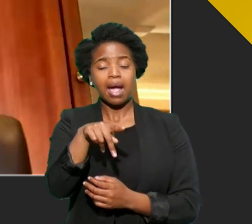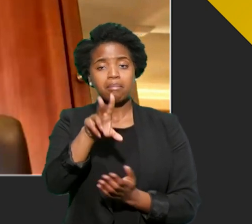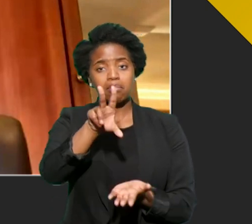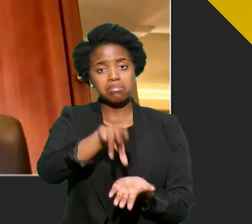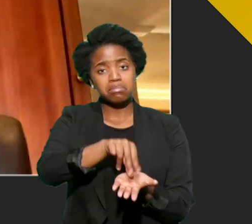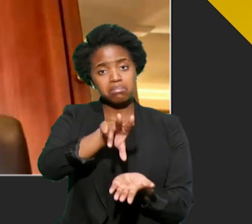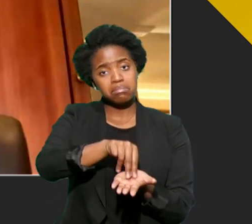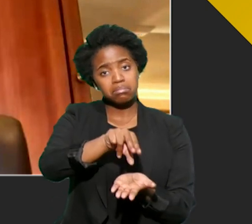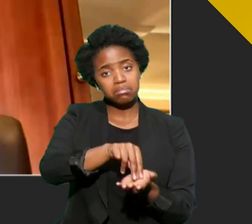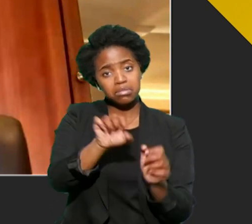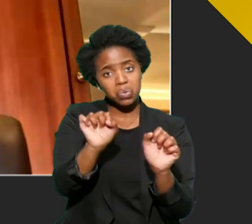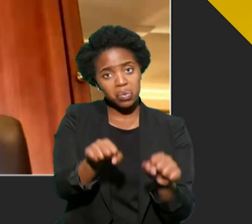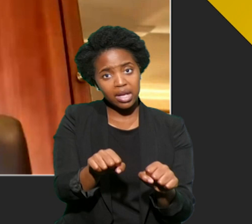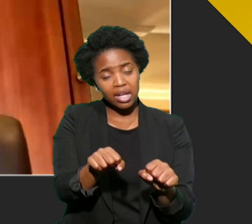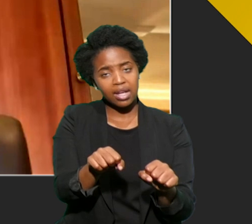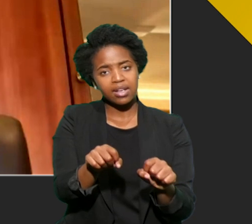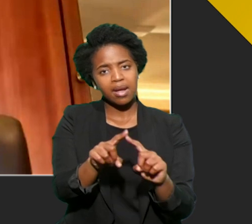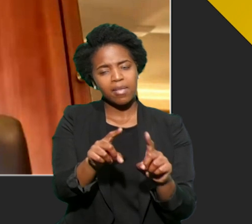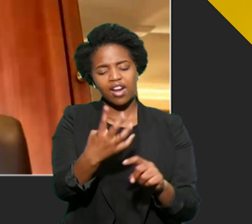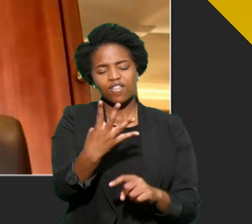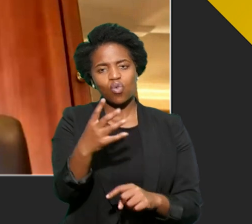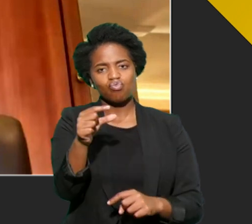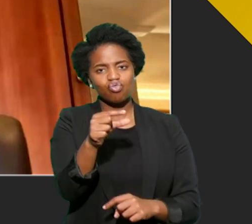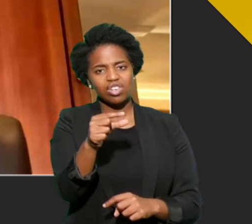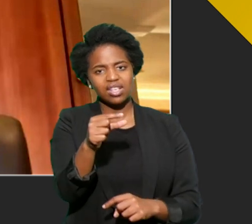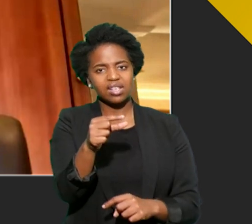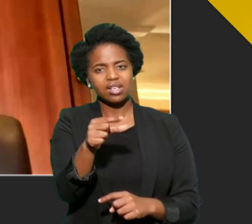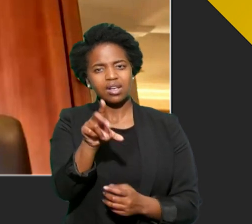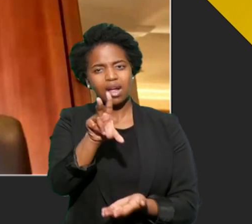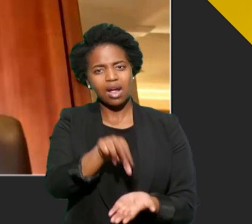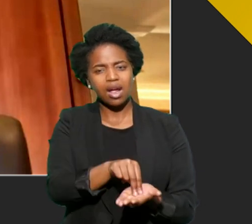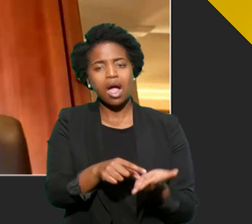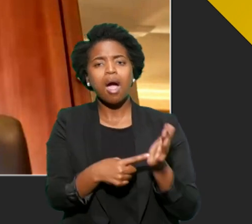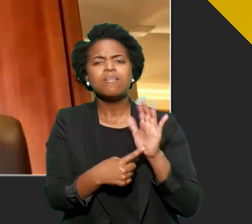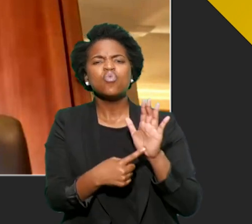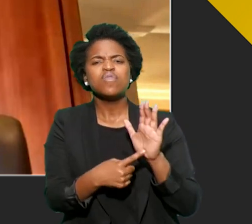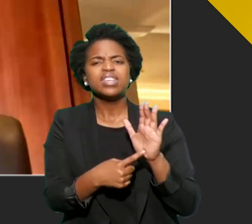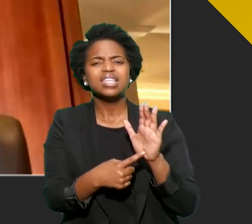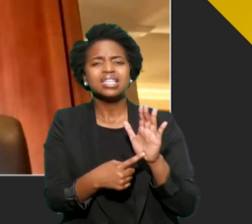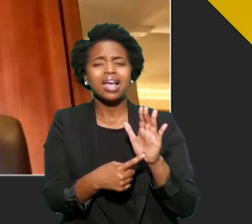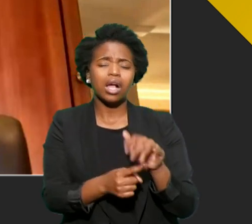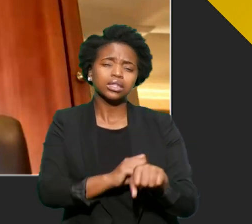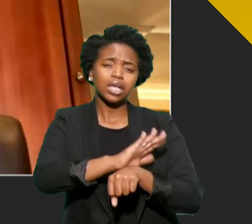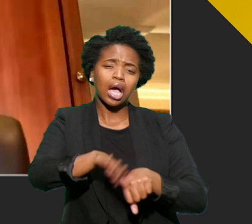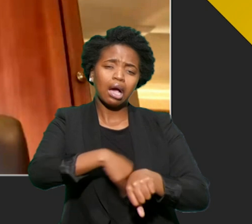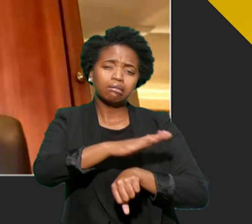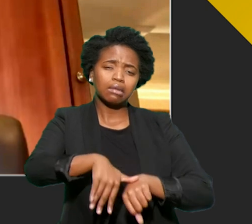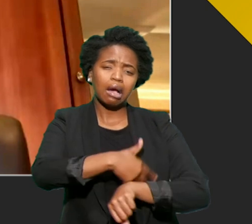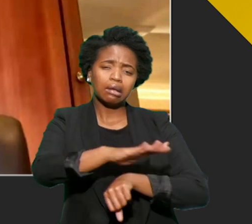example. But in 4G, to download a movie, for example, will take hours.